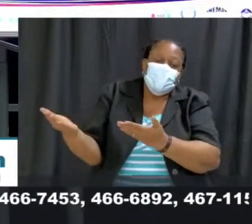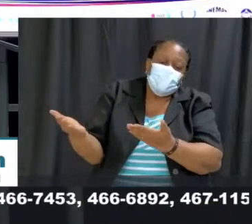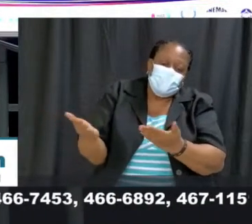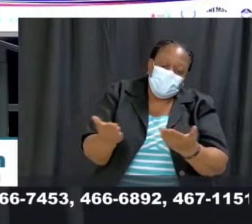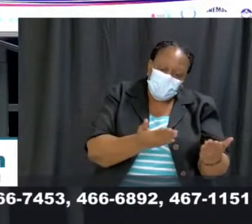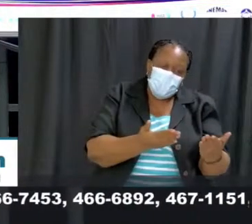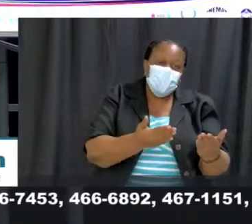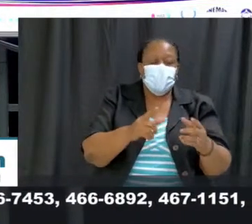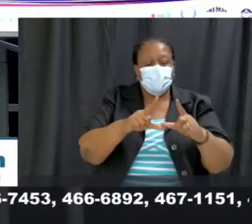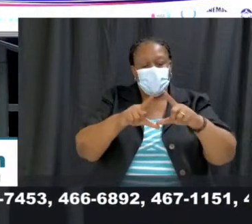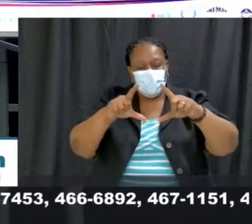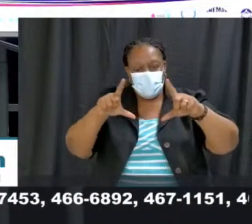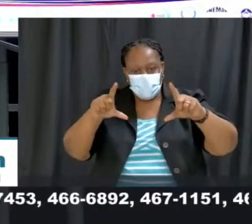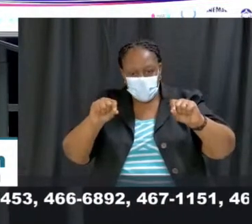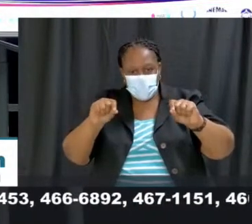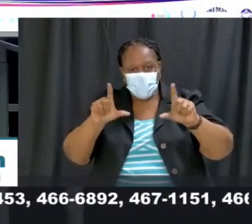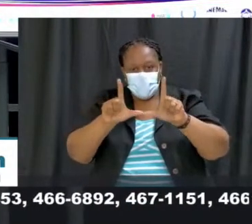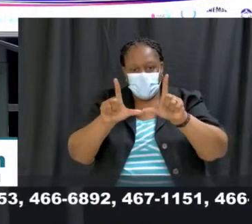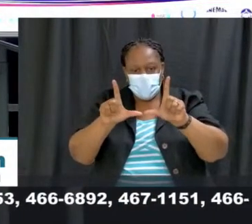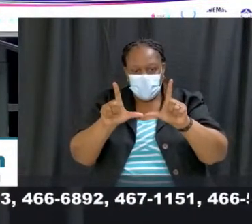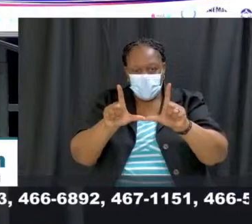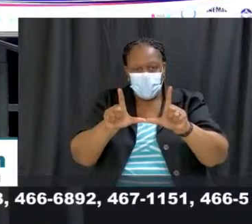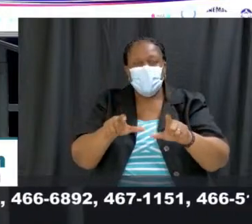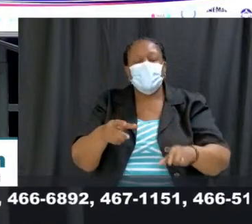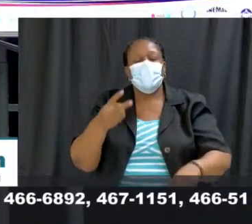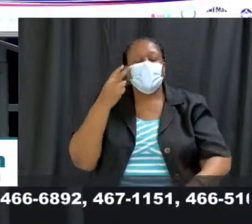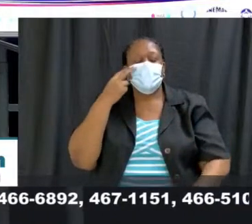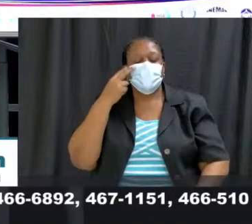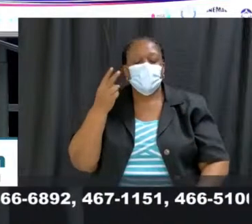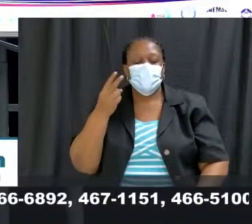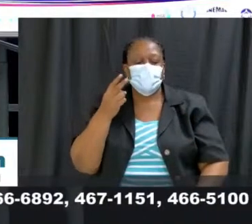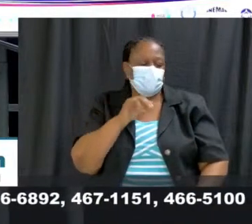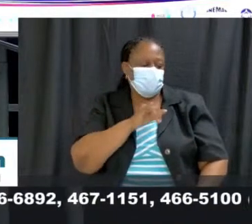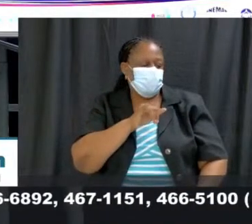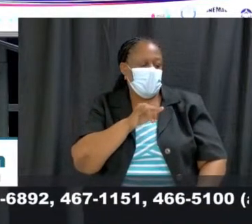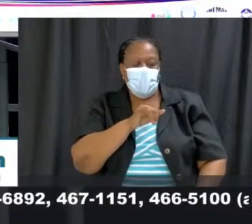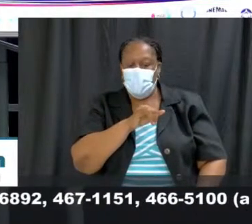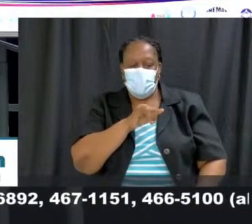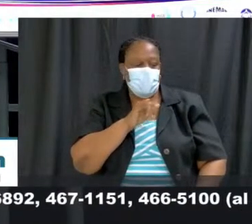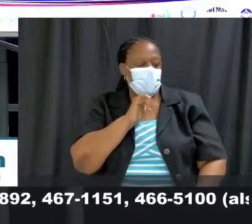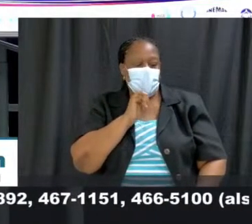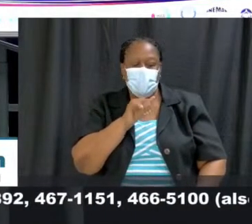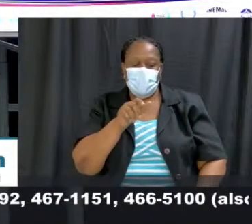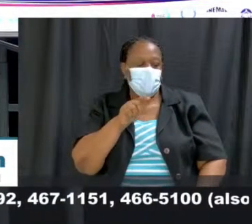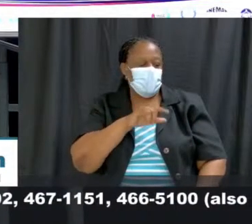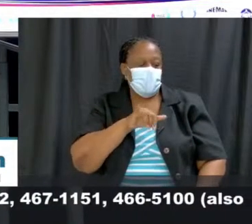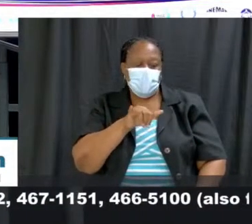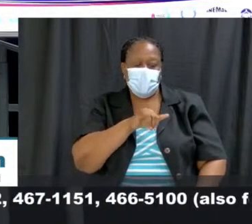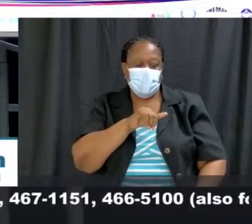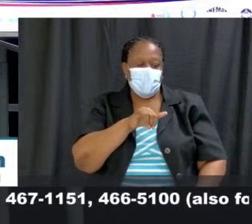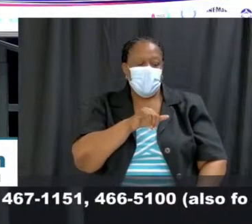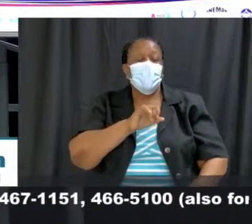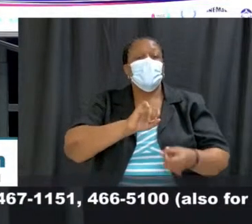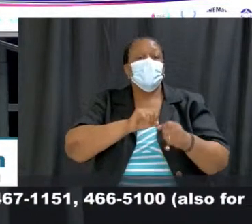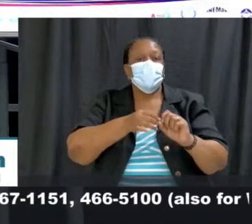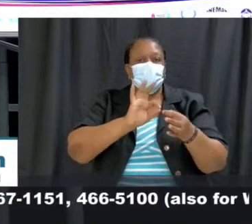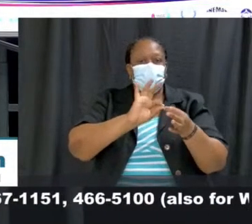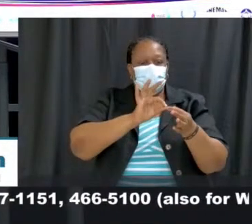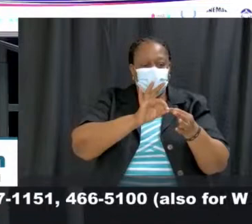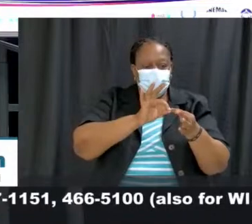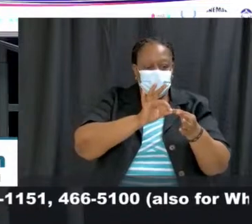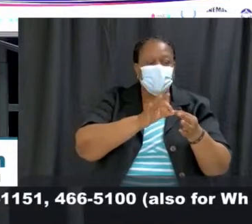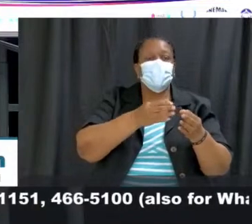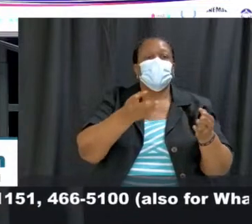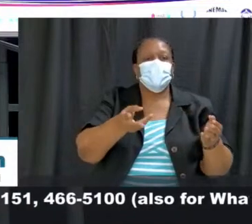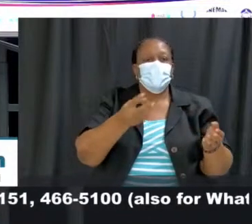attempt to retrieve your card and your name may not be spelled correctly. So that's why we're asking persons to come into to the ICT